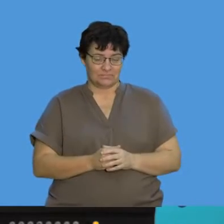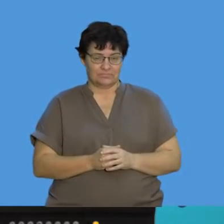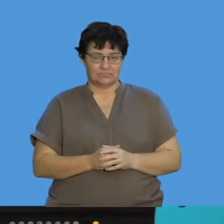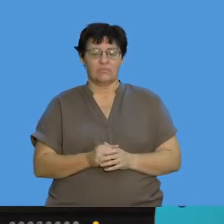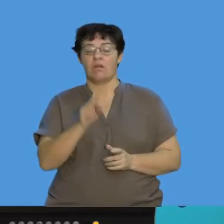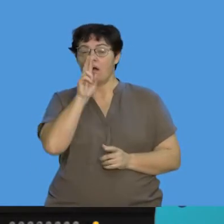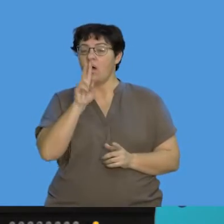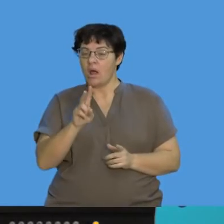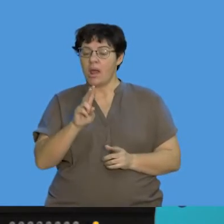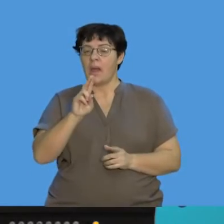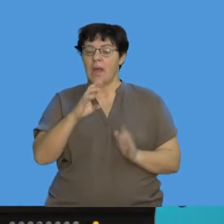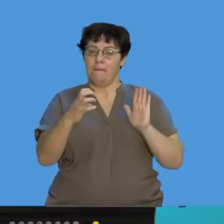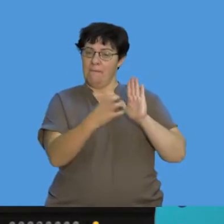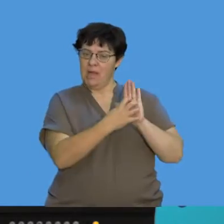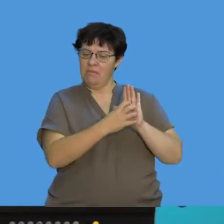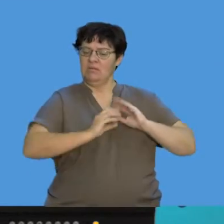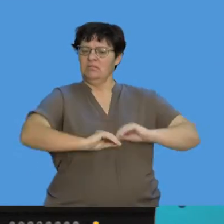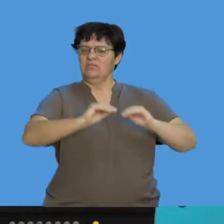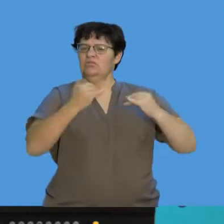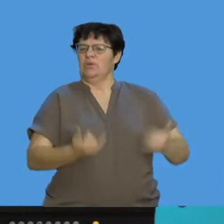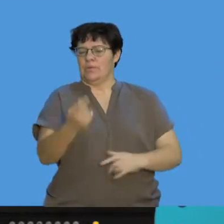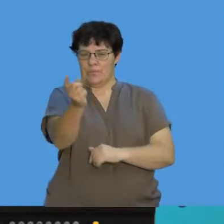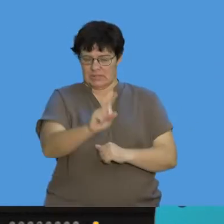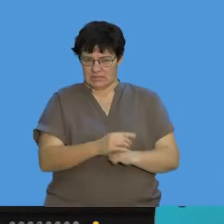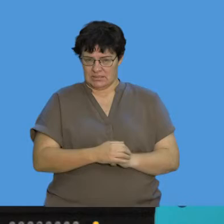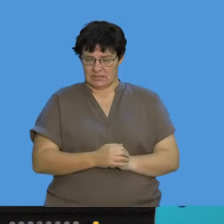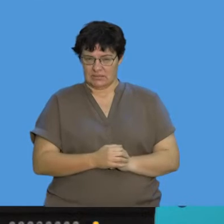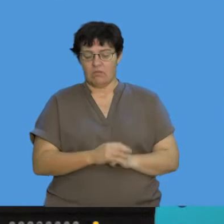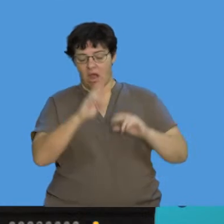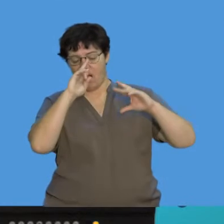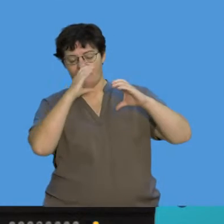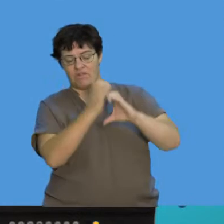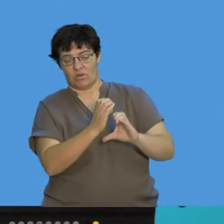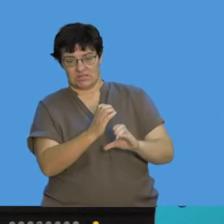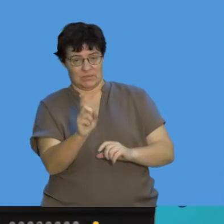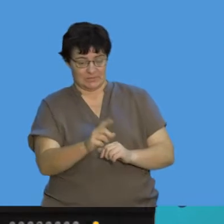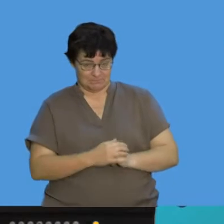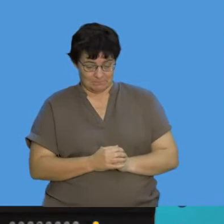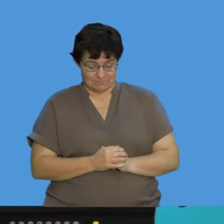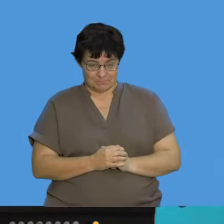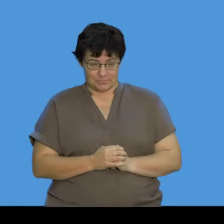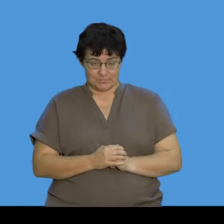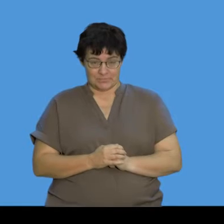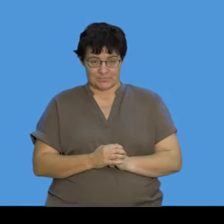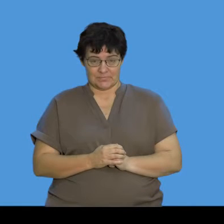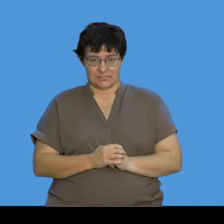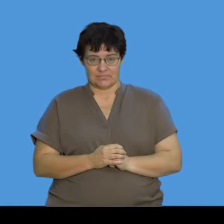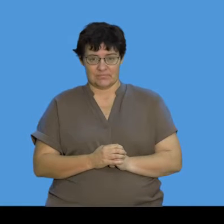at the map of this lesson and see what is it that we need to look at by the end of this lesson.